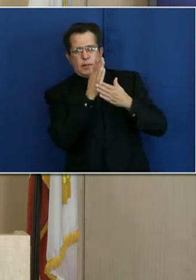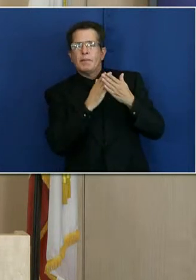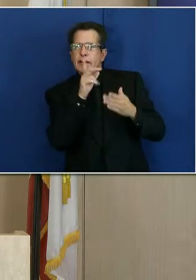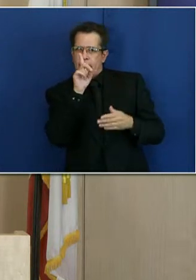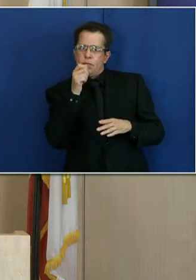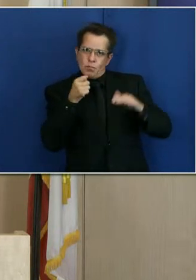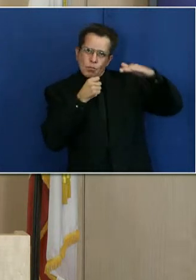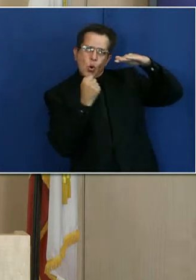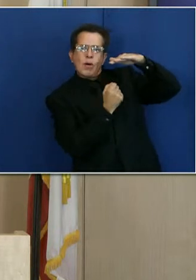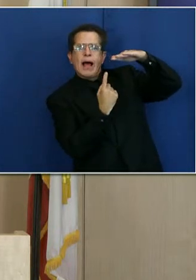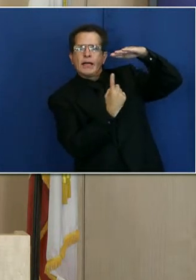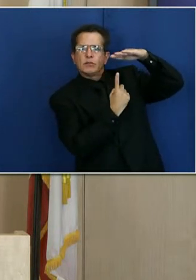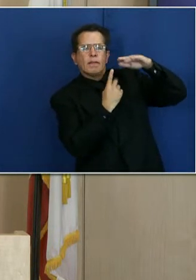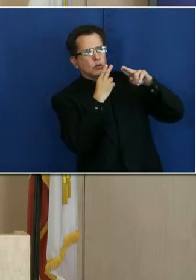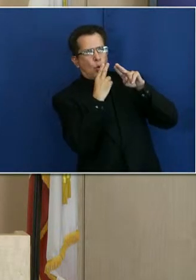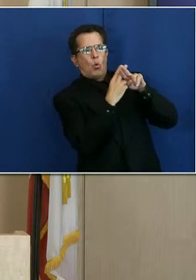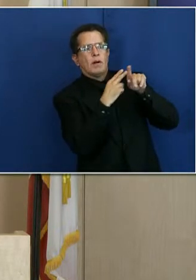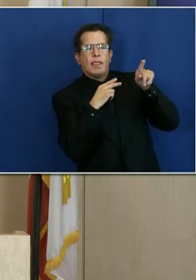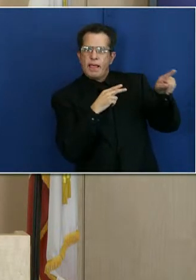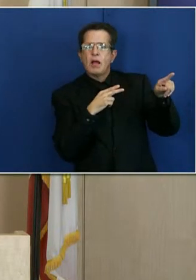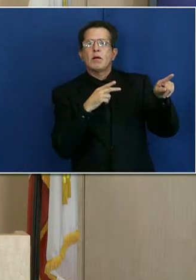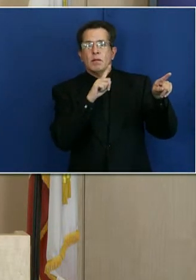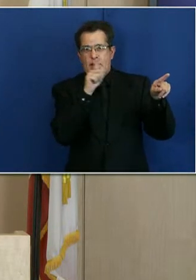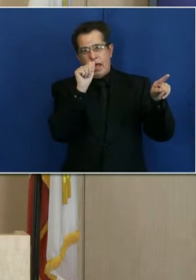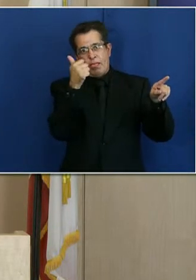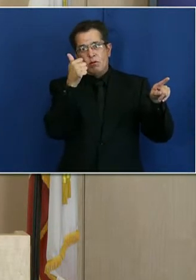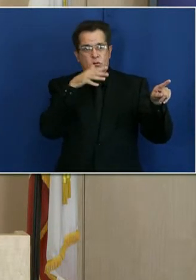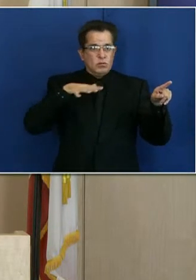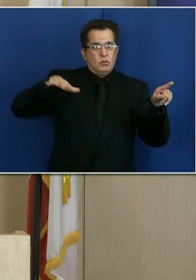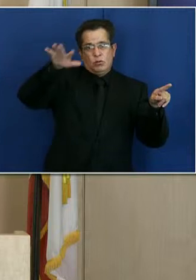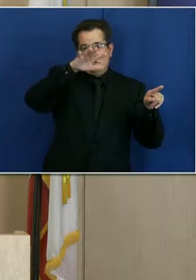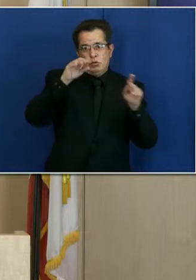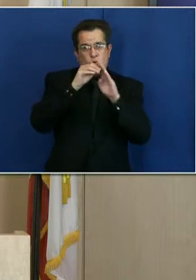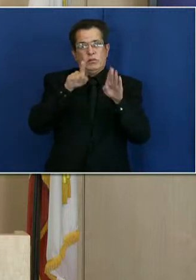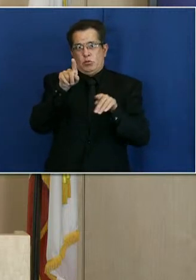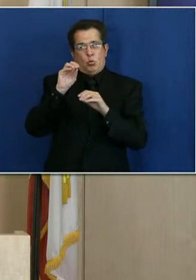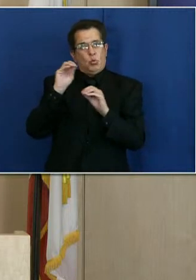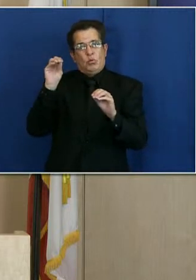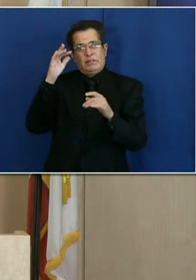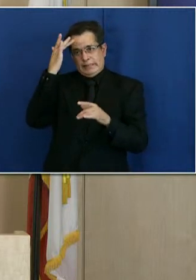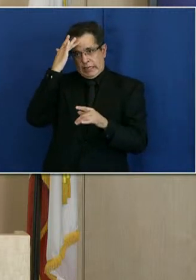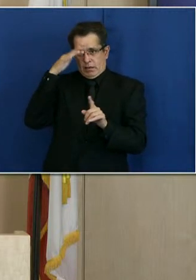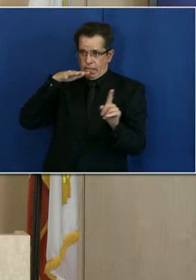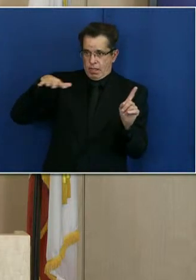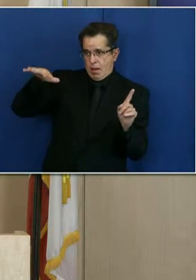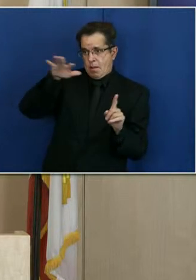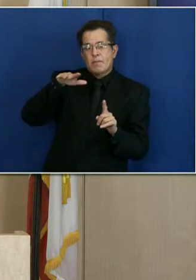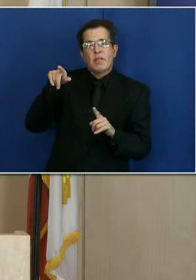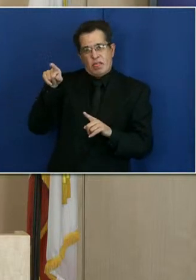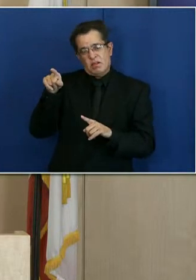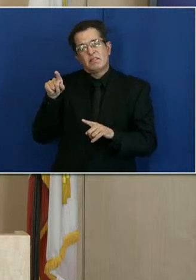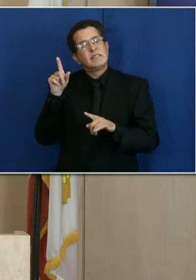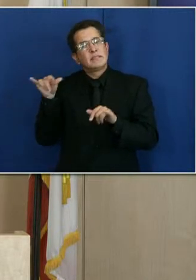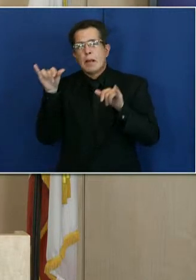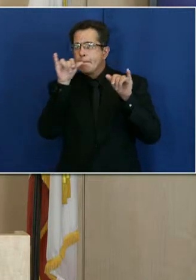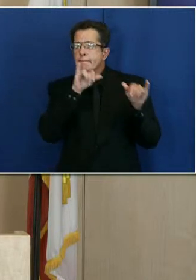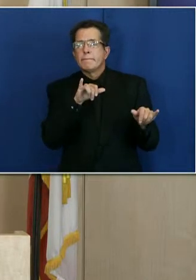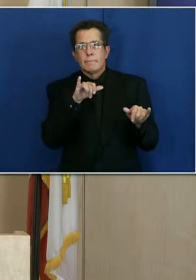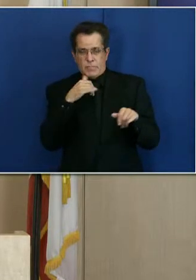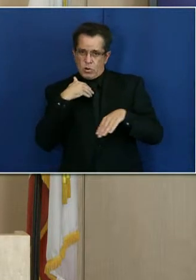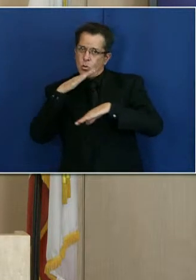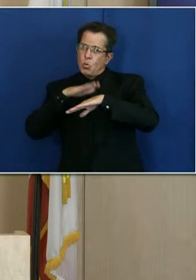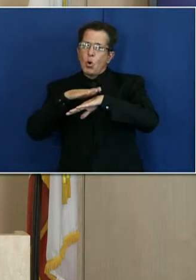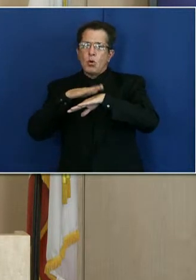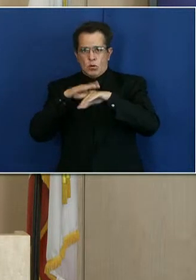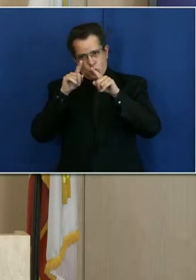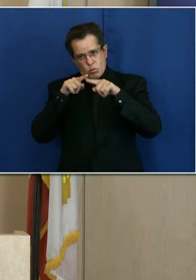quarantine. So the other students are not in those categories, and they are getting the same messaging that I'm giving